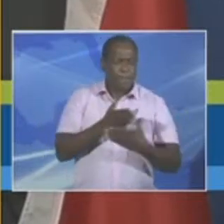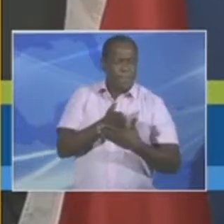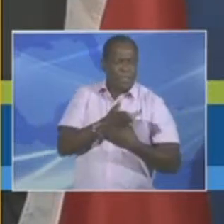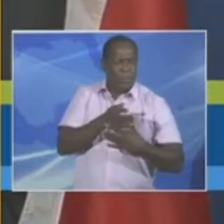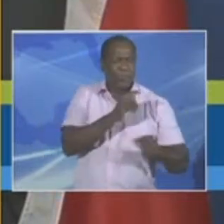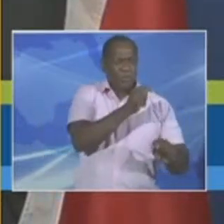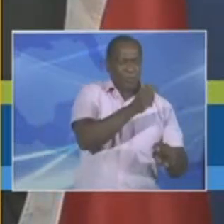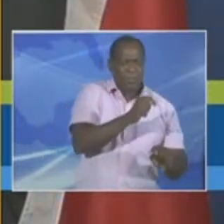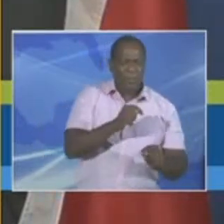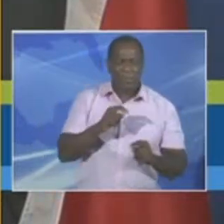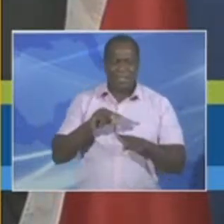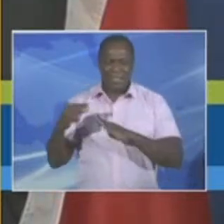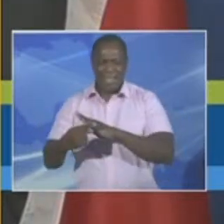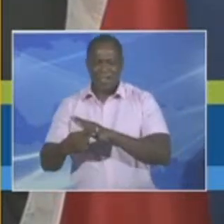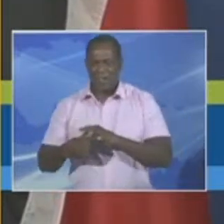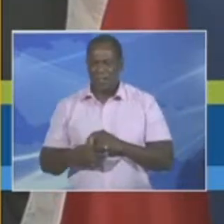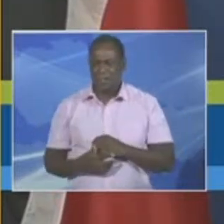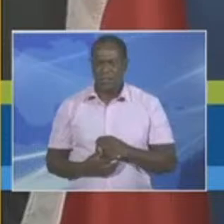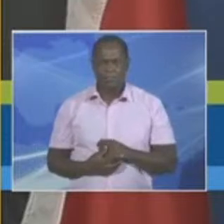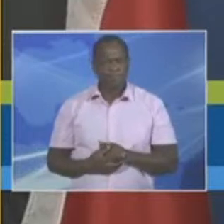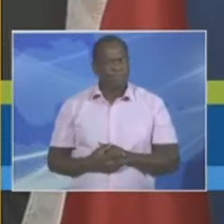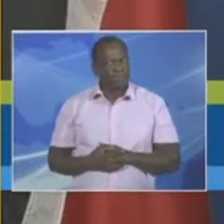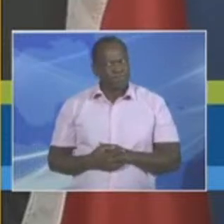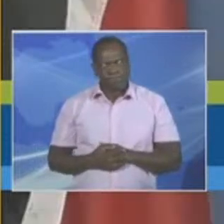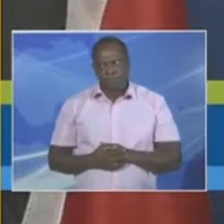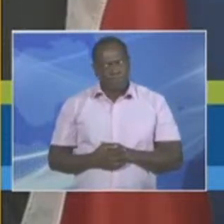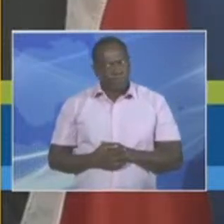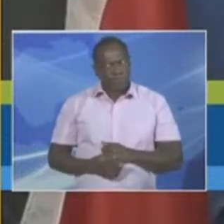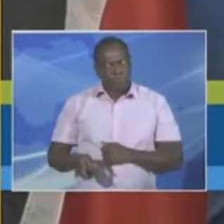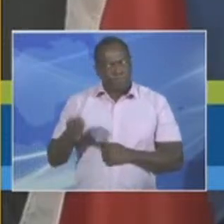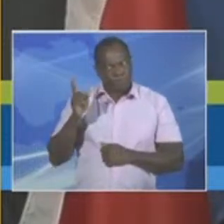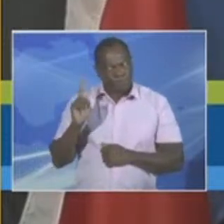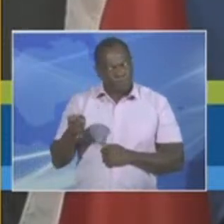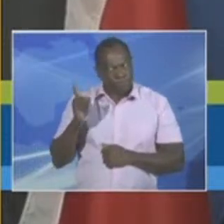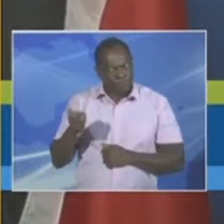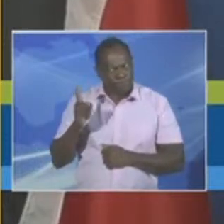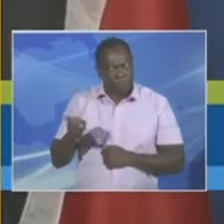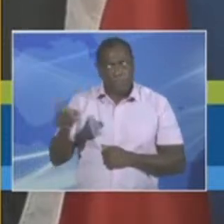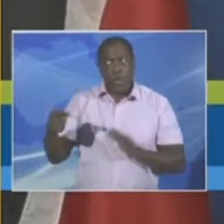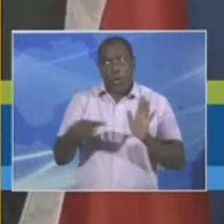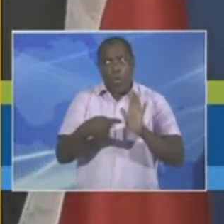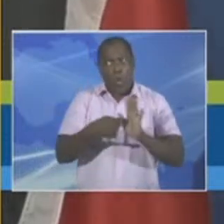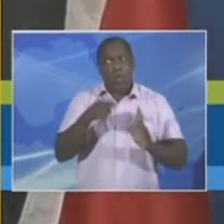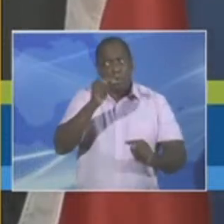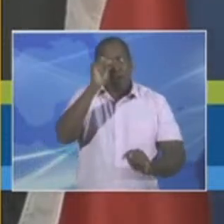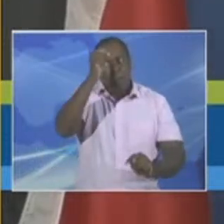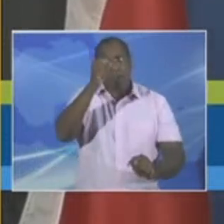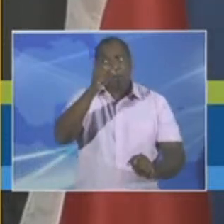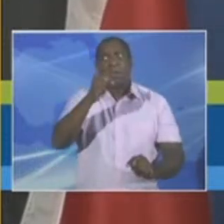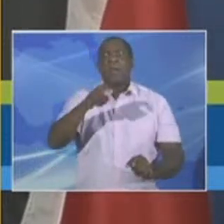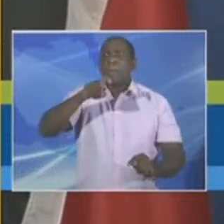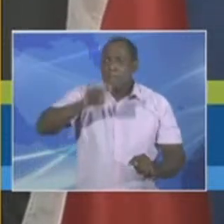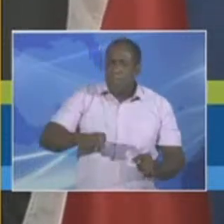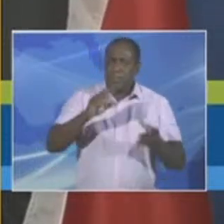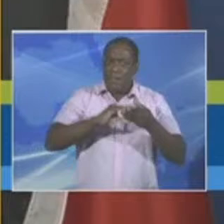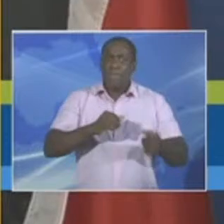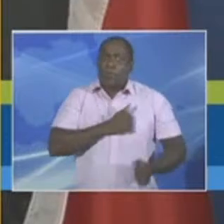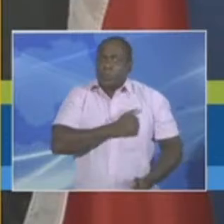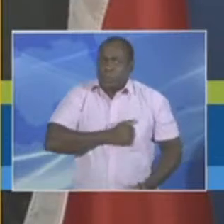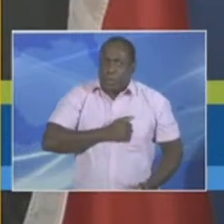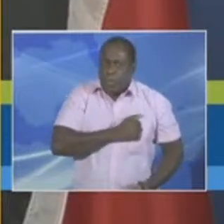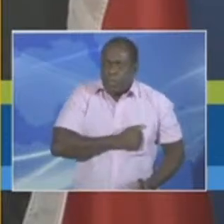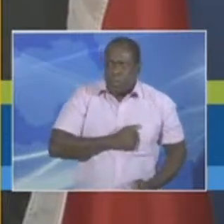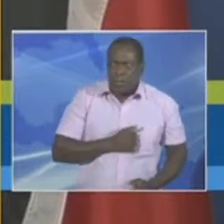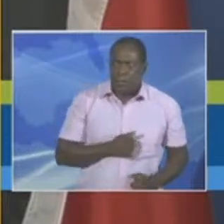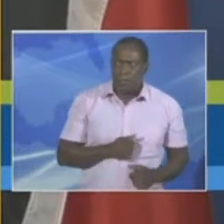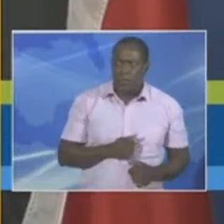Because he owes this country an apology. And I'll tell you something. Talking to me